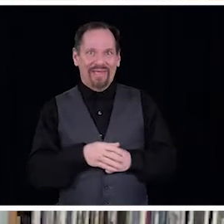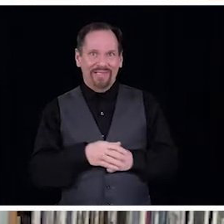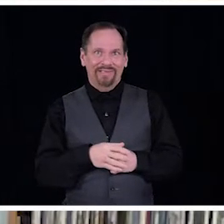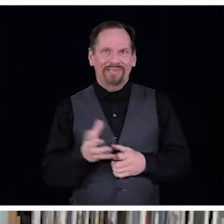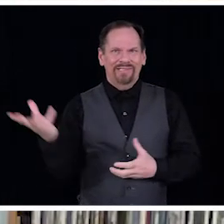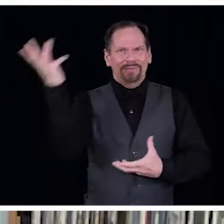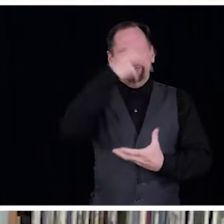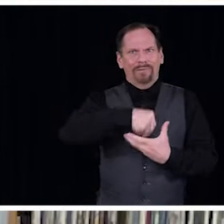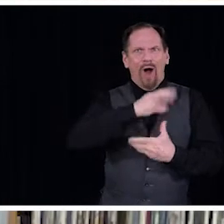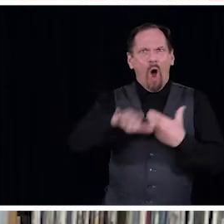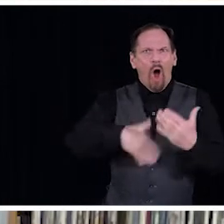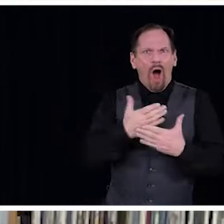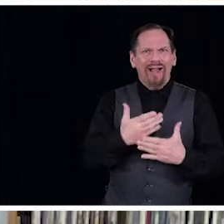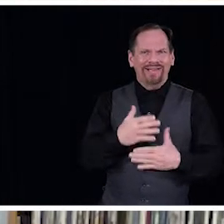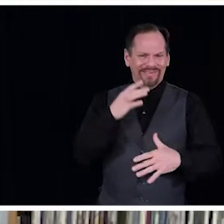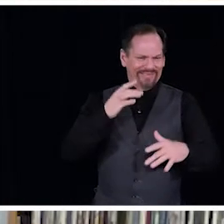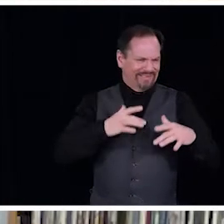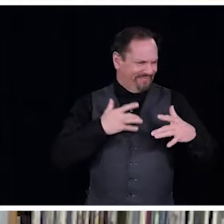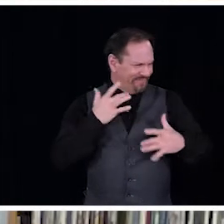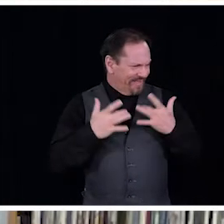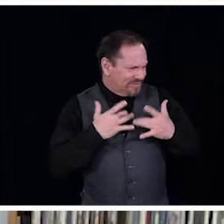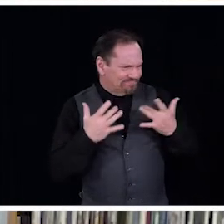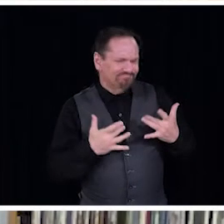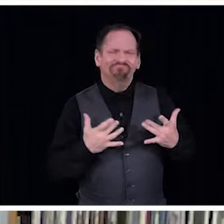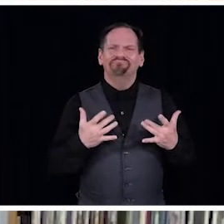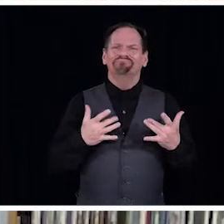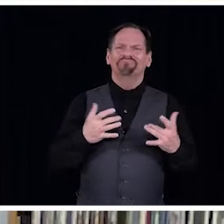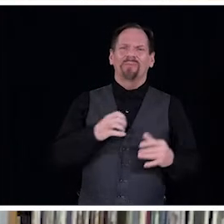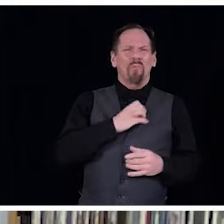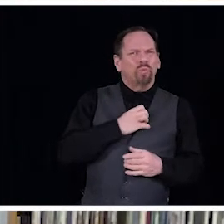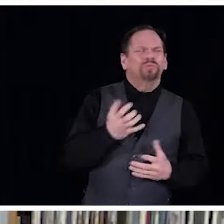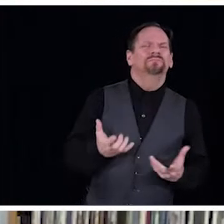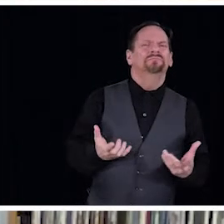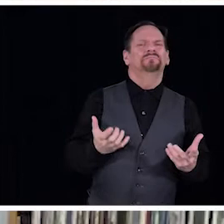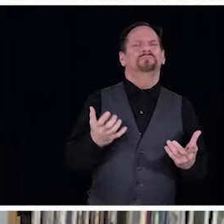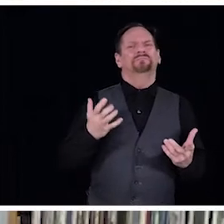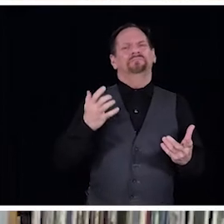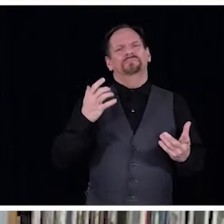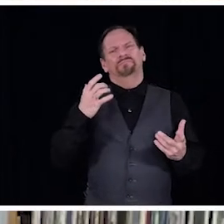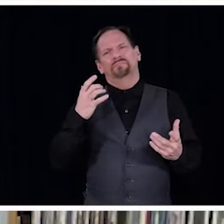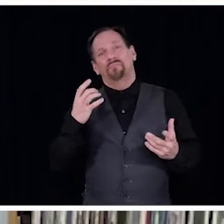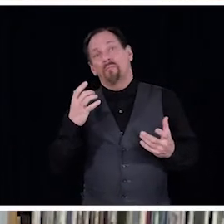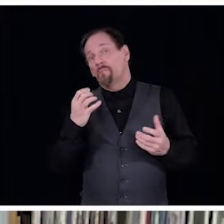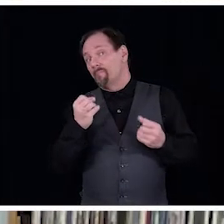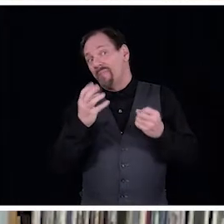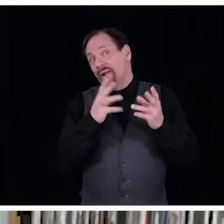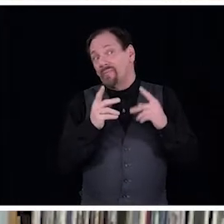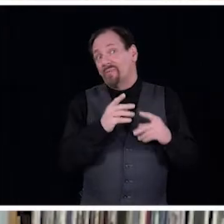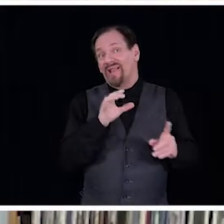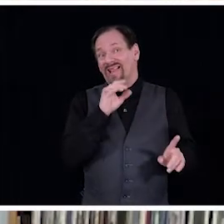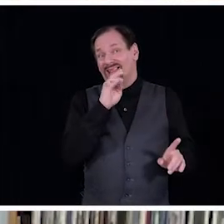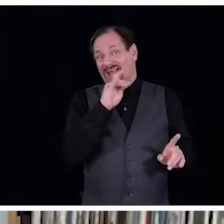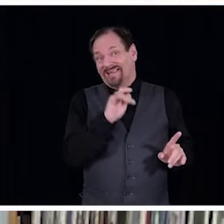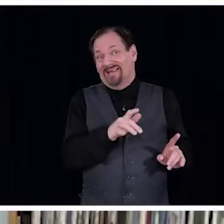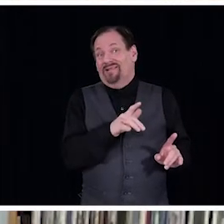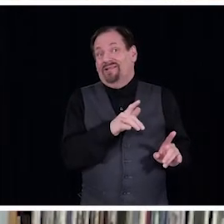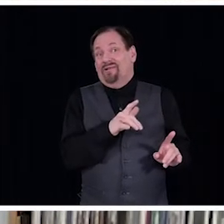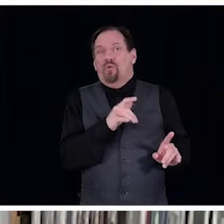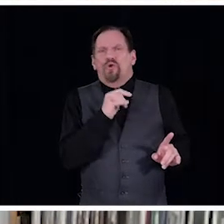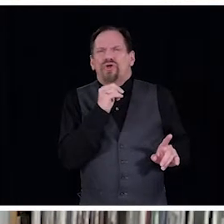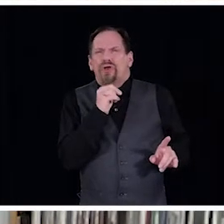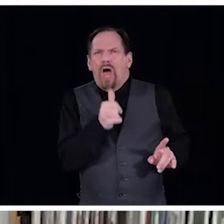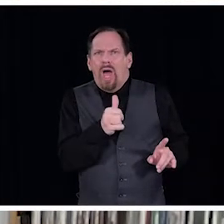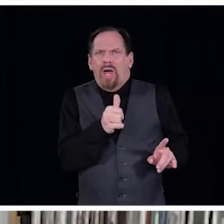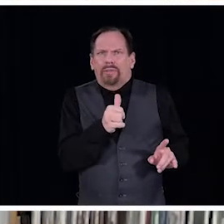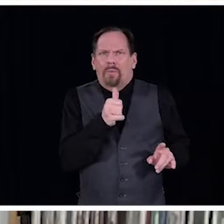emotion. Many figures in the classical repertory were in fact rather unruly people, anything but polite and conventional in their